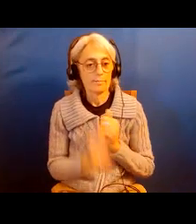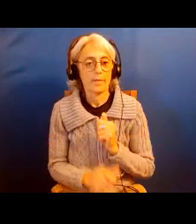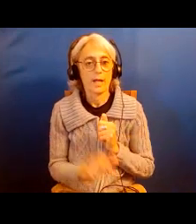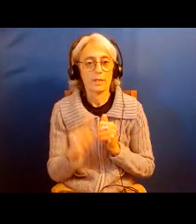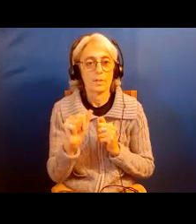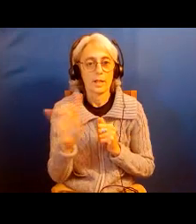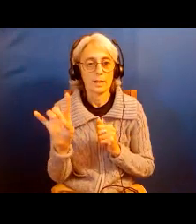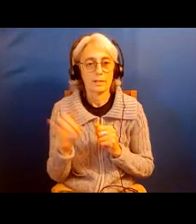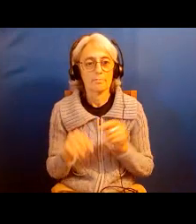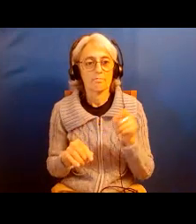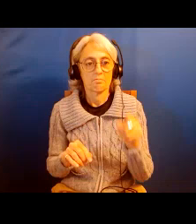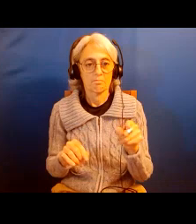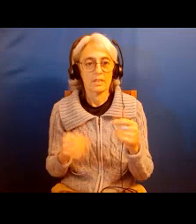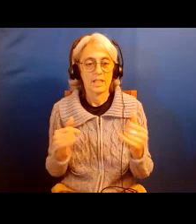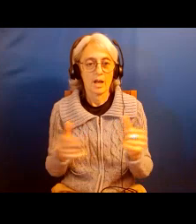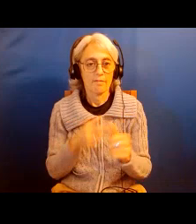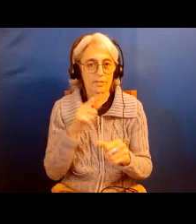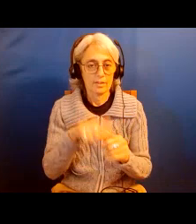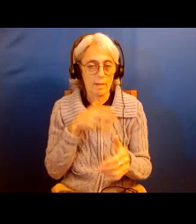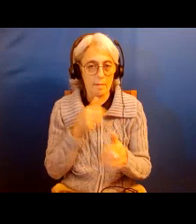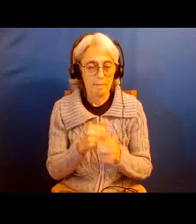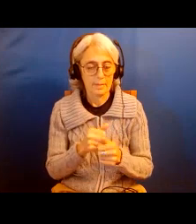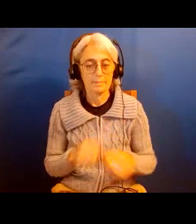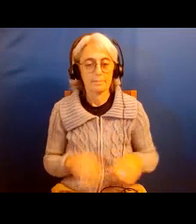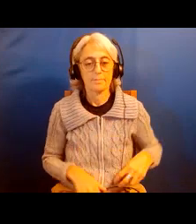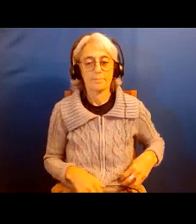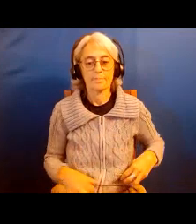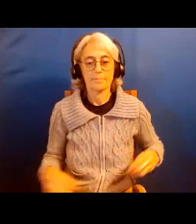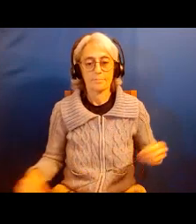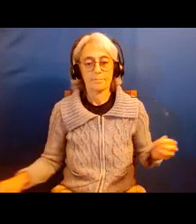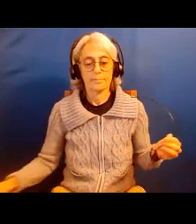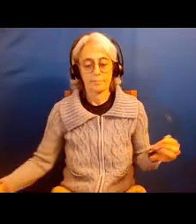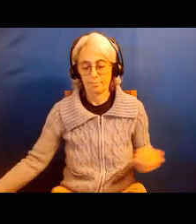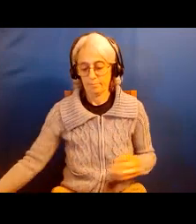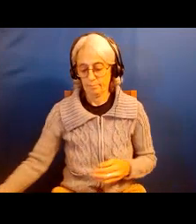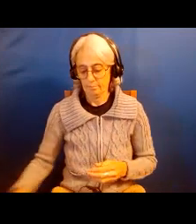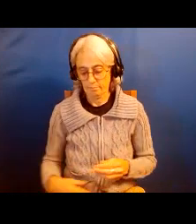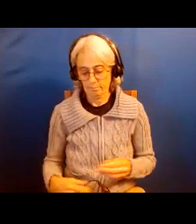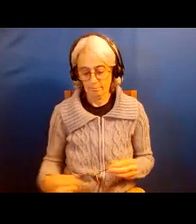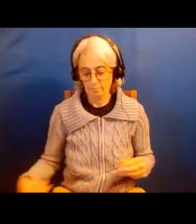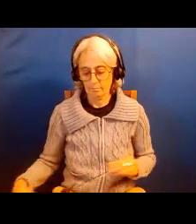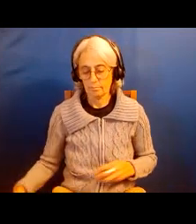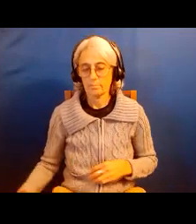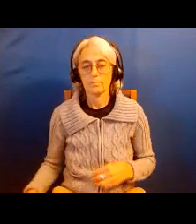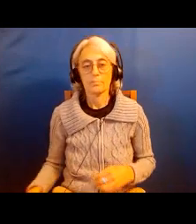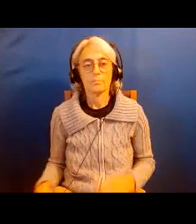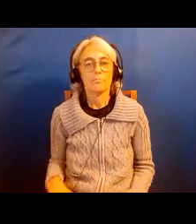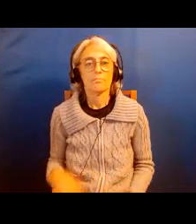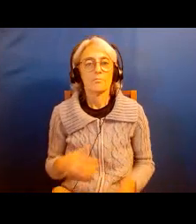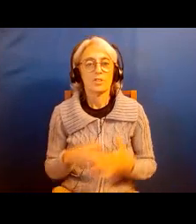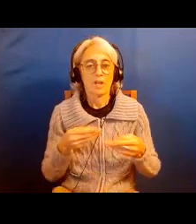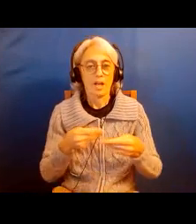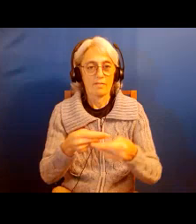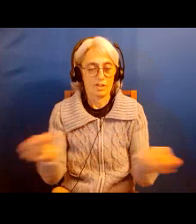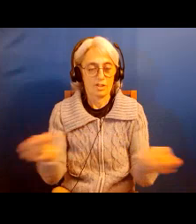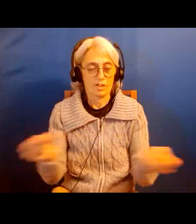the first update to those guidelines. Staff circulated a draft of the corridor plan guidelines